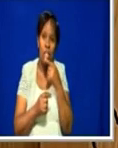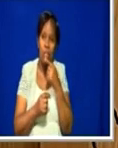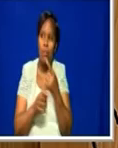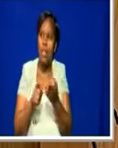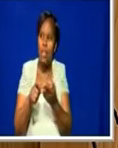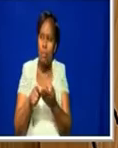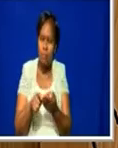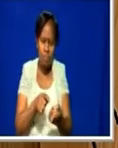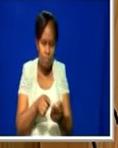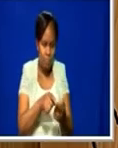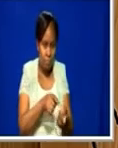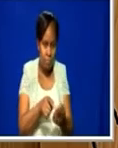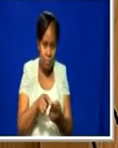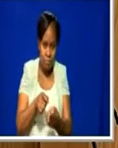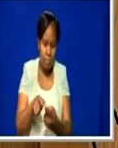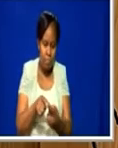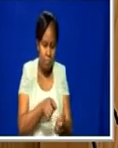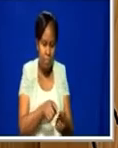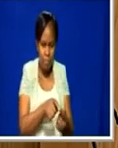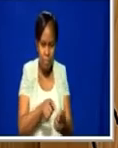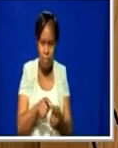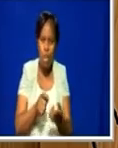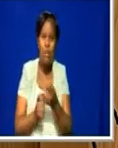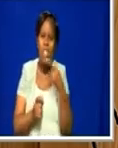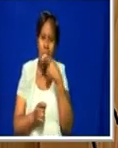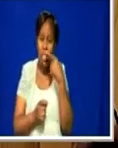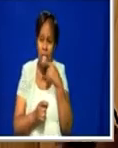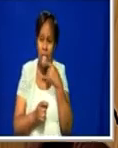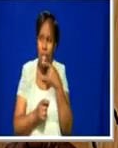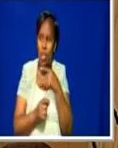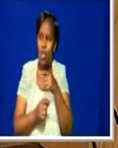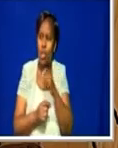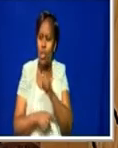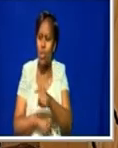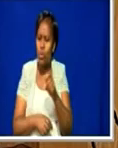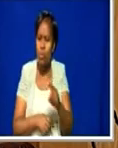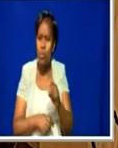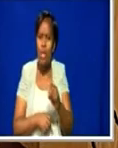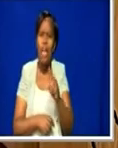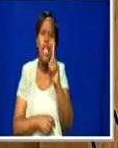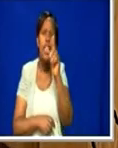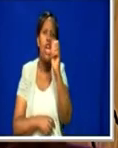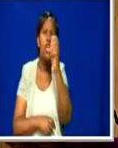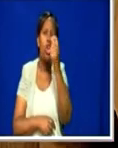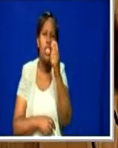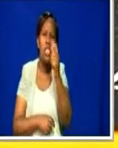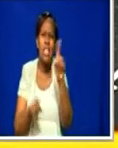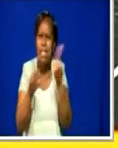just touch your bristles, the bristles of the toothbrush. Or to get they're going this- to make these dots. Which So look that- like